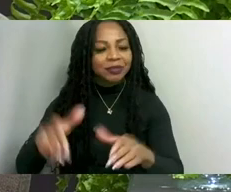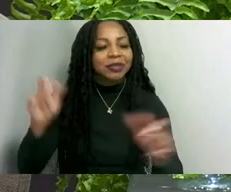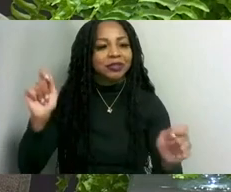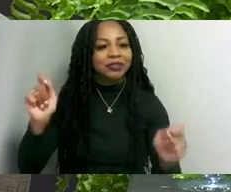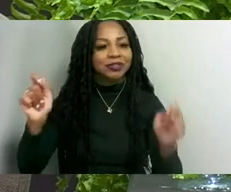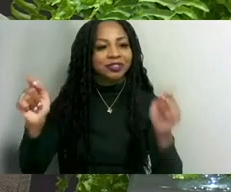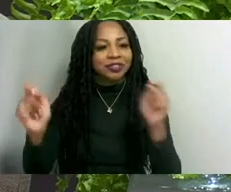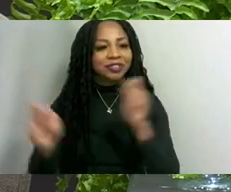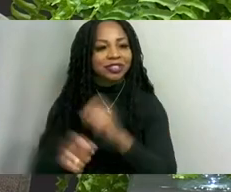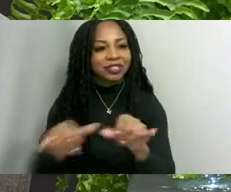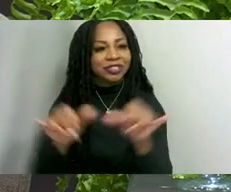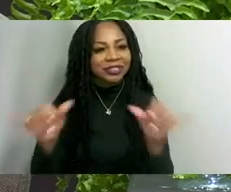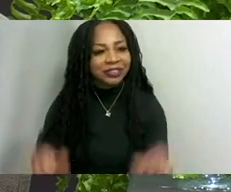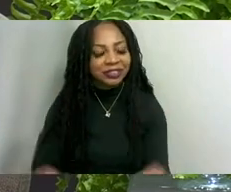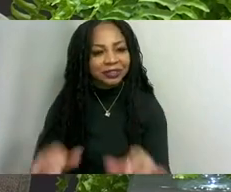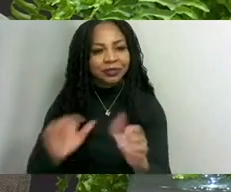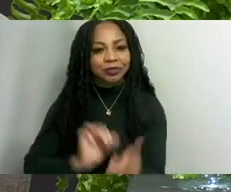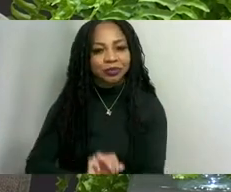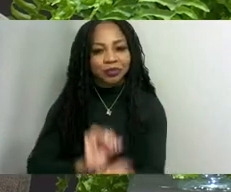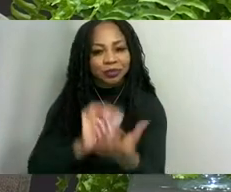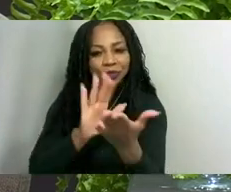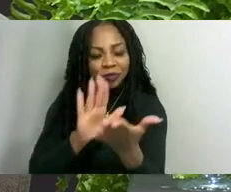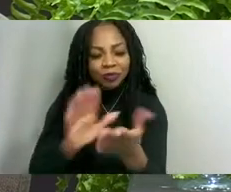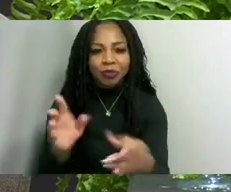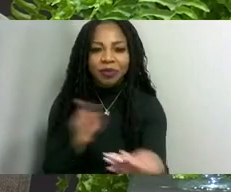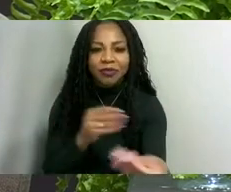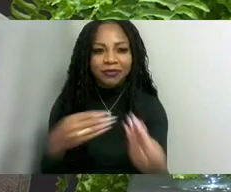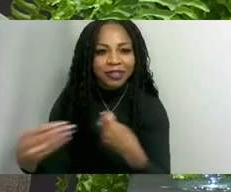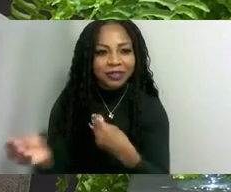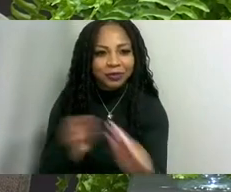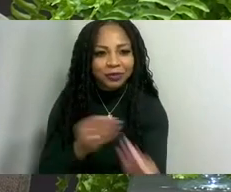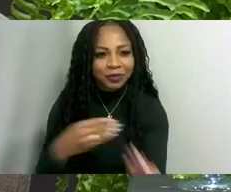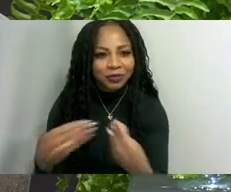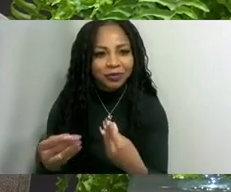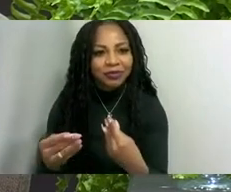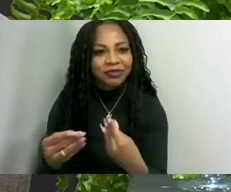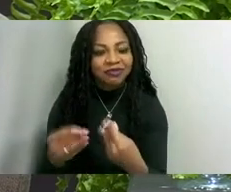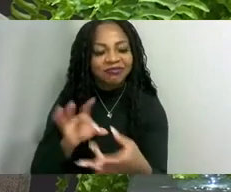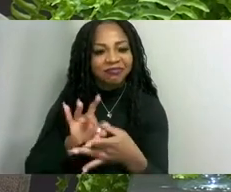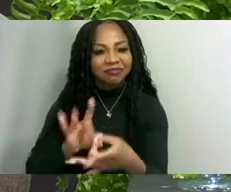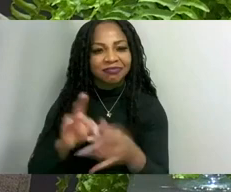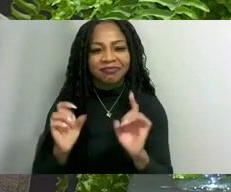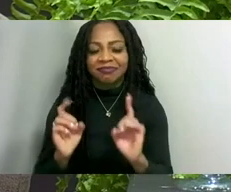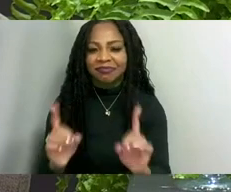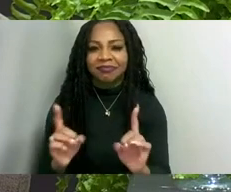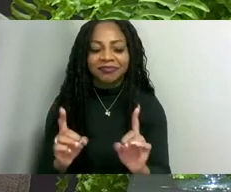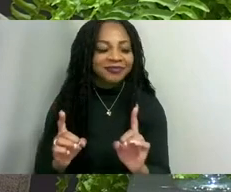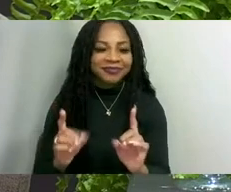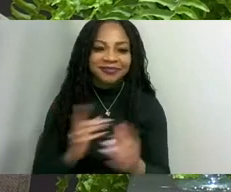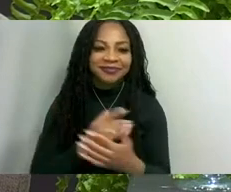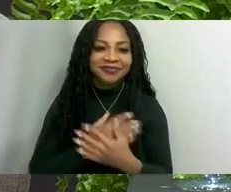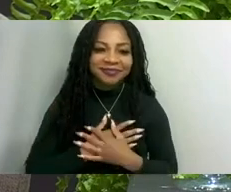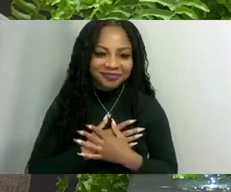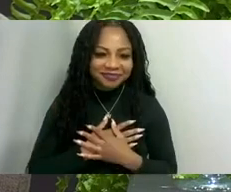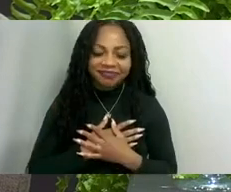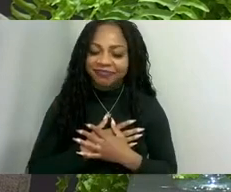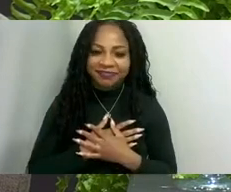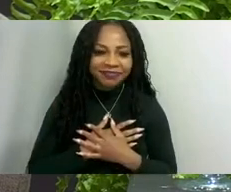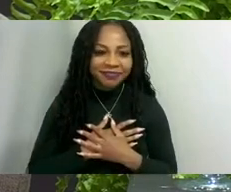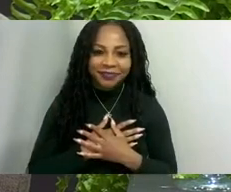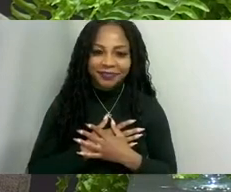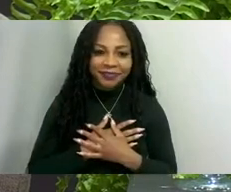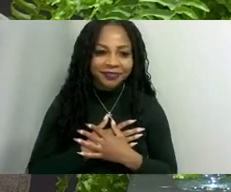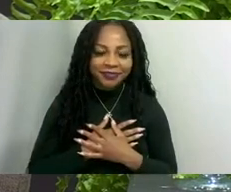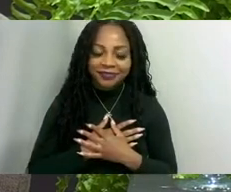different way of dealing with education. It's just so rich. It's